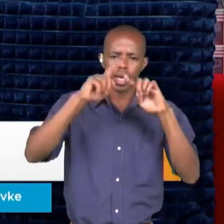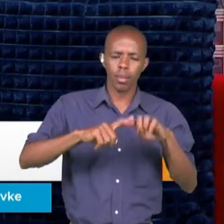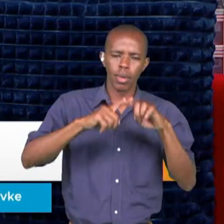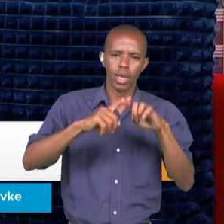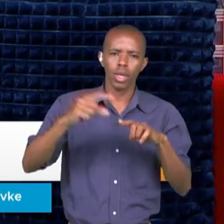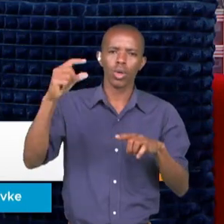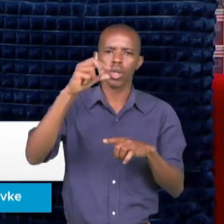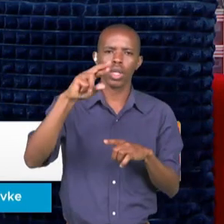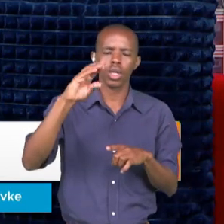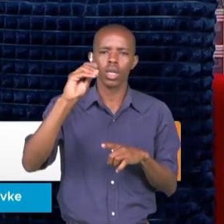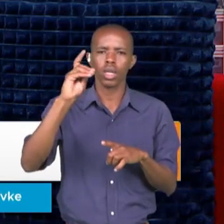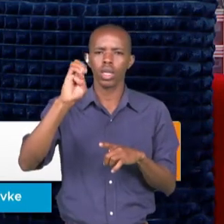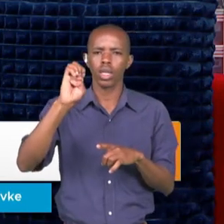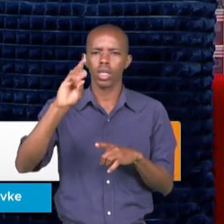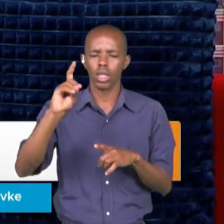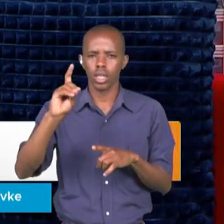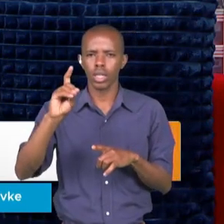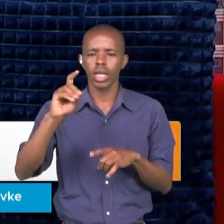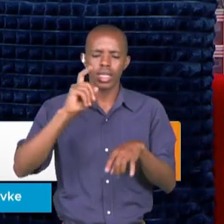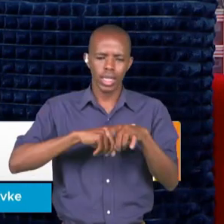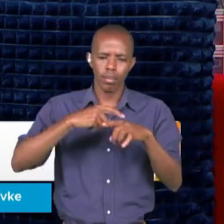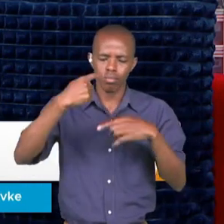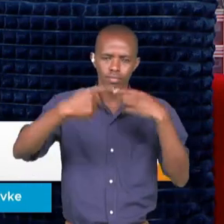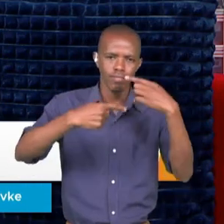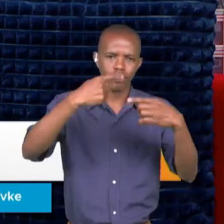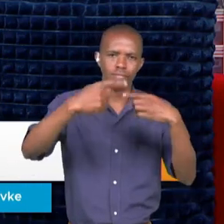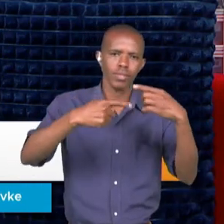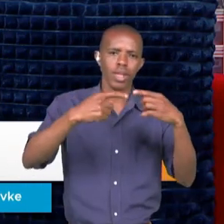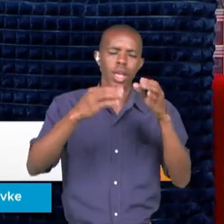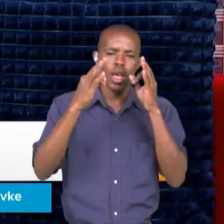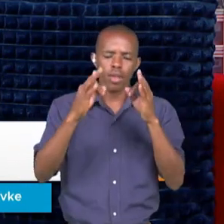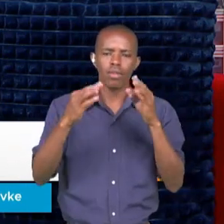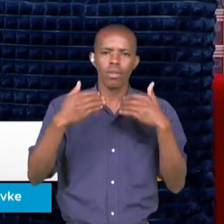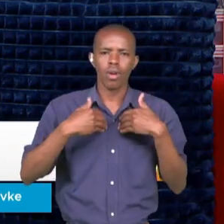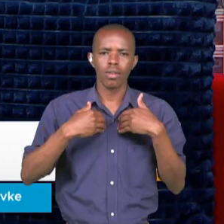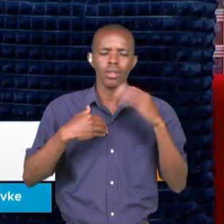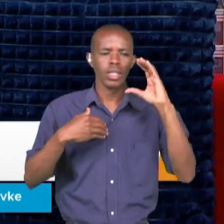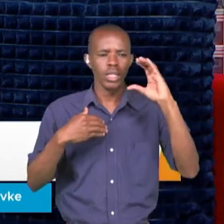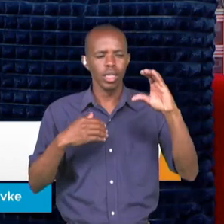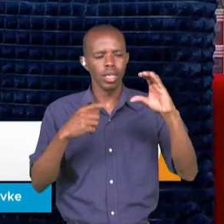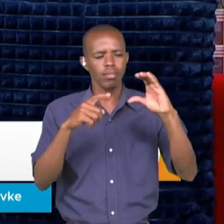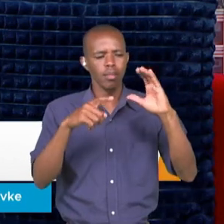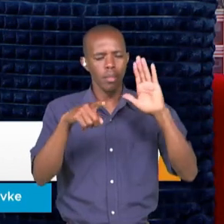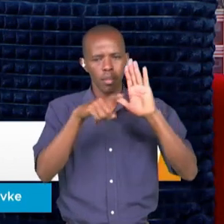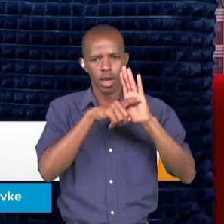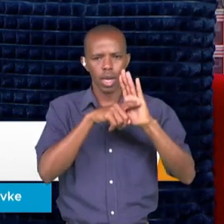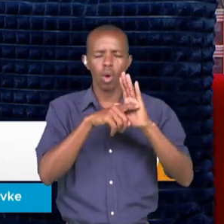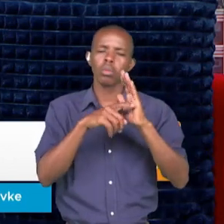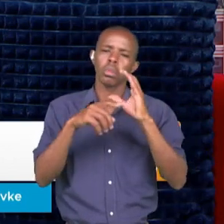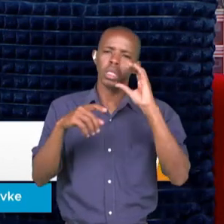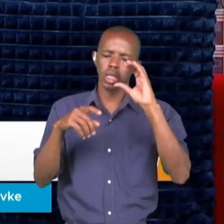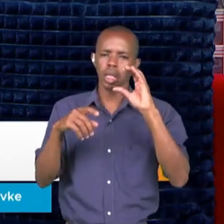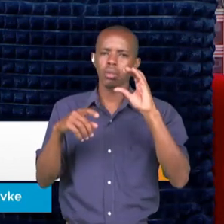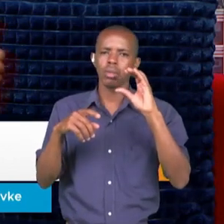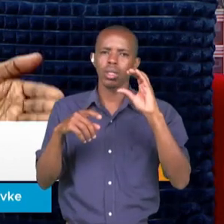that someone got. Yeah. As you progress now. As you progress. If you had maybe C minus and C plain,